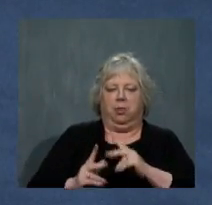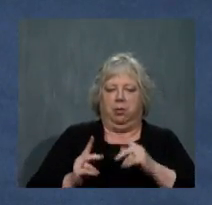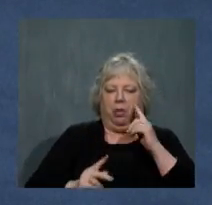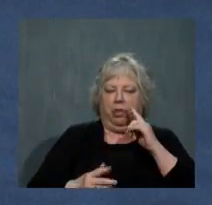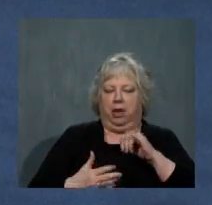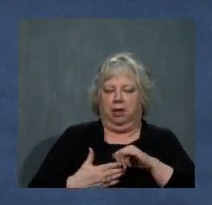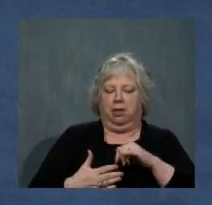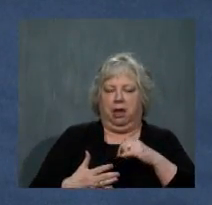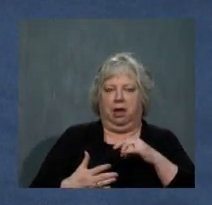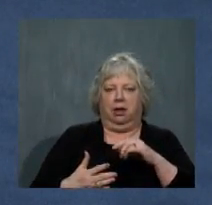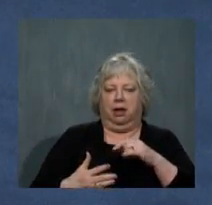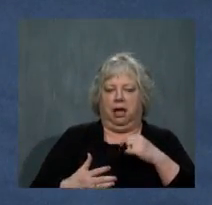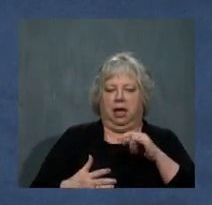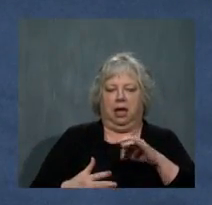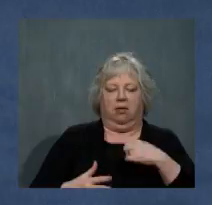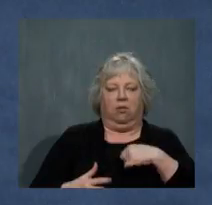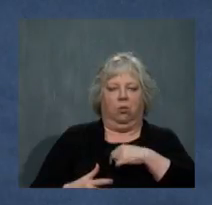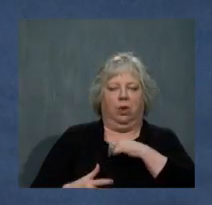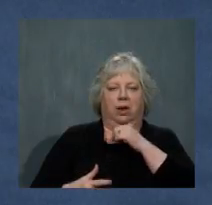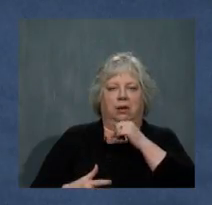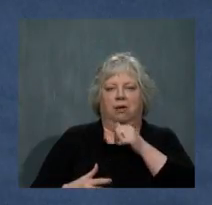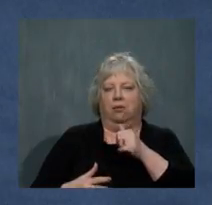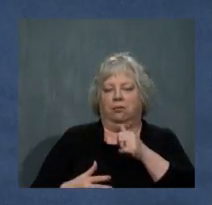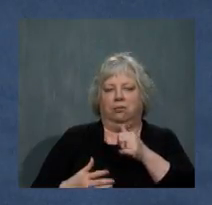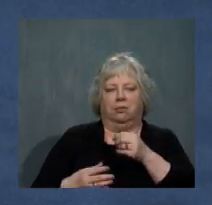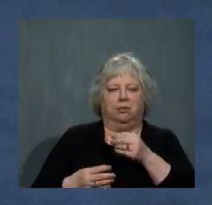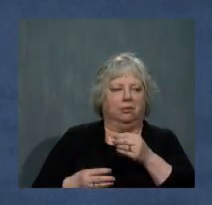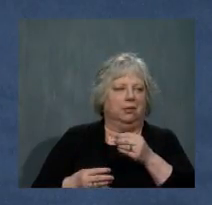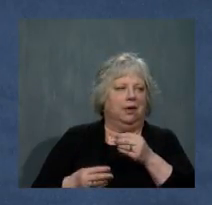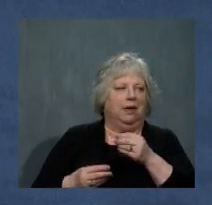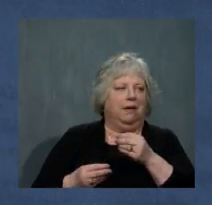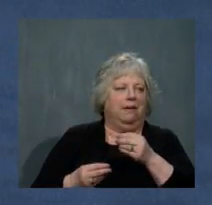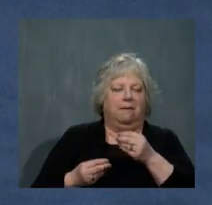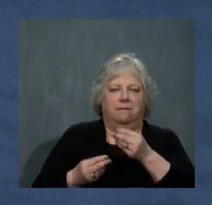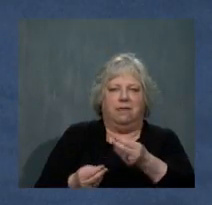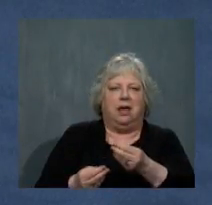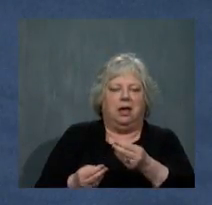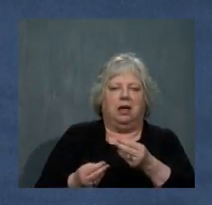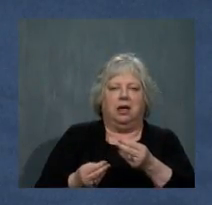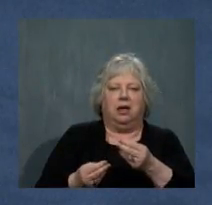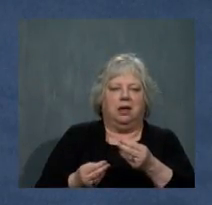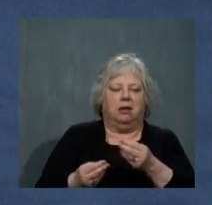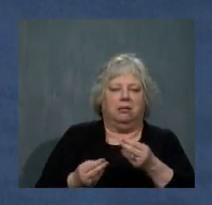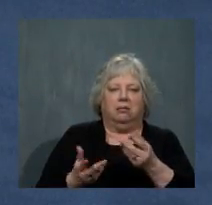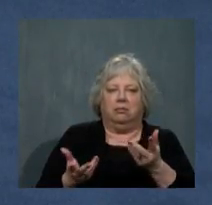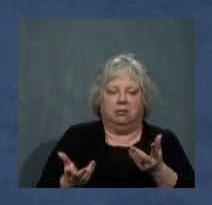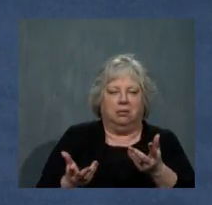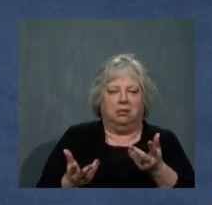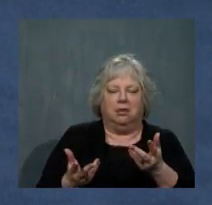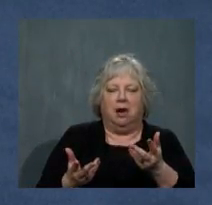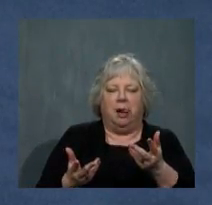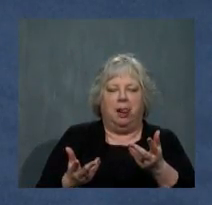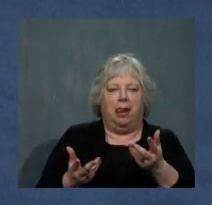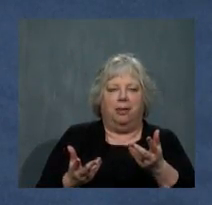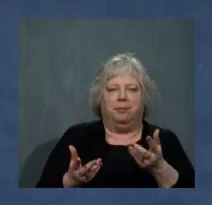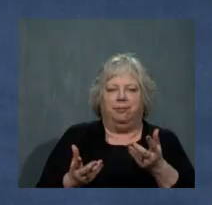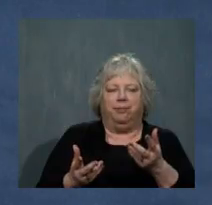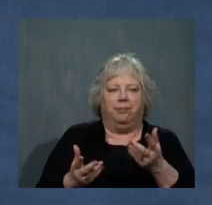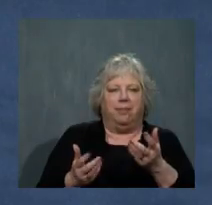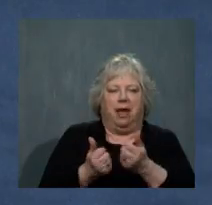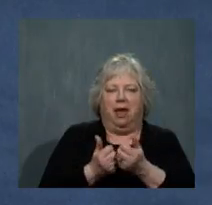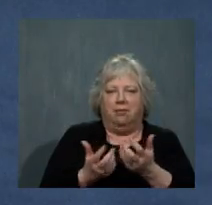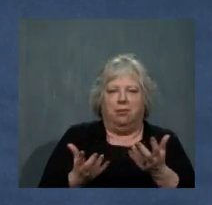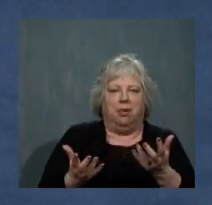short of feeding whenever, whomever, and however we want. That means we're against the homeless. And in fact, we're actually trying to do